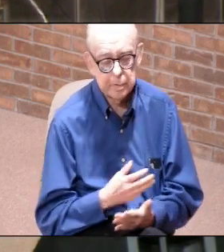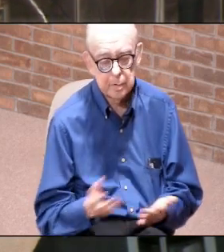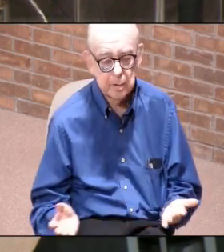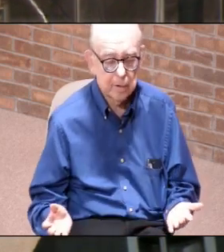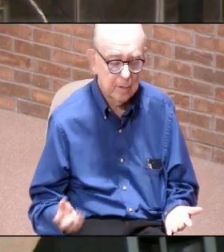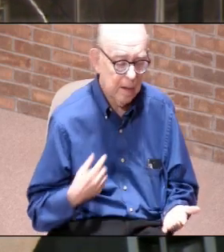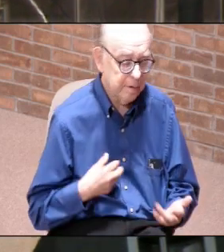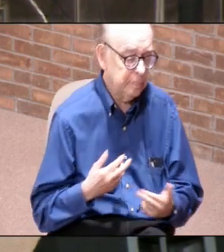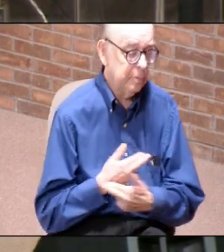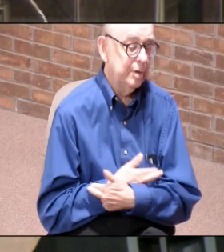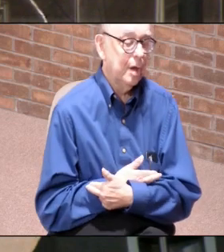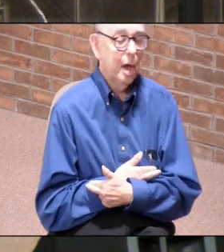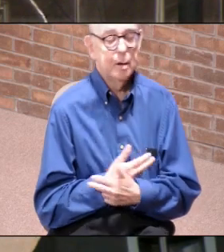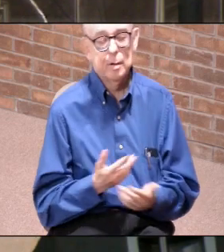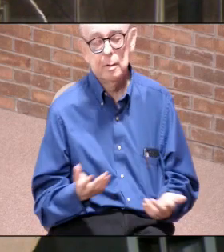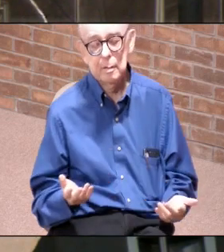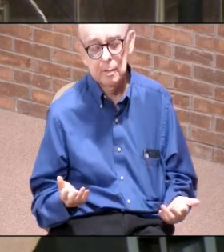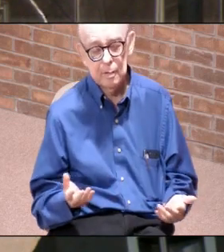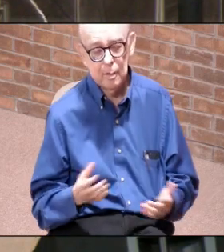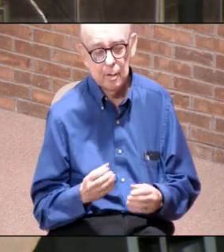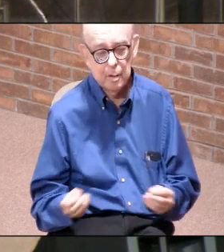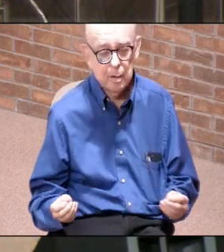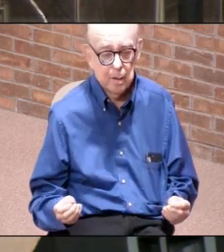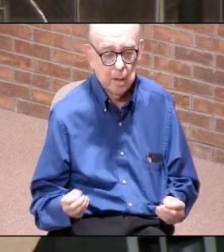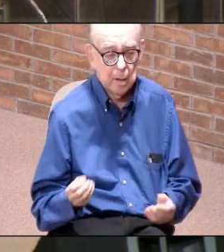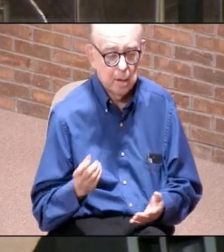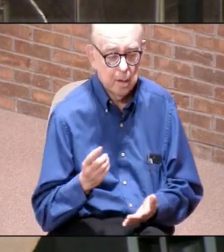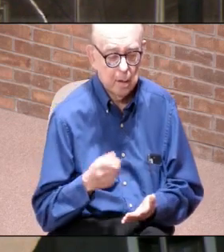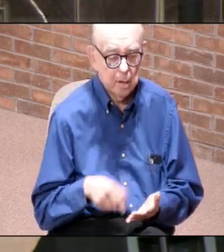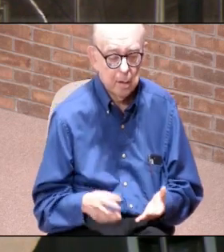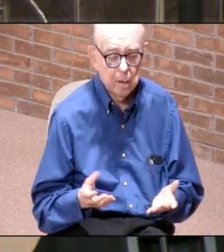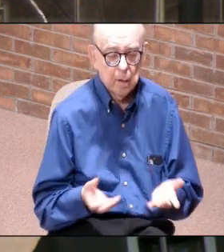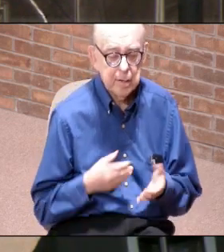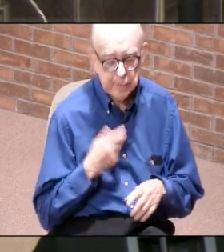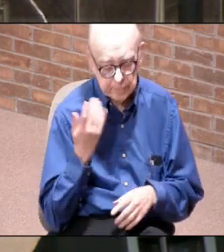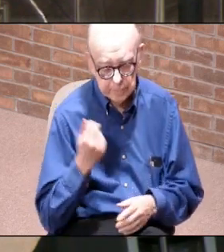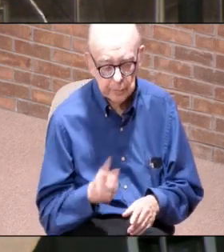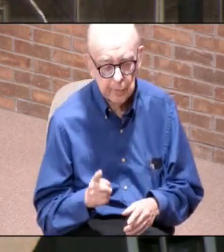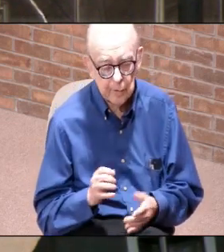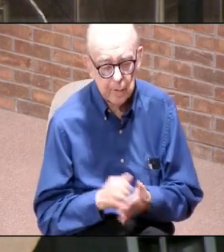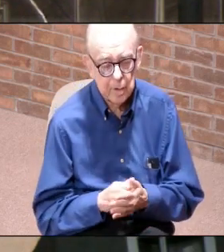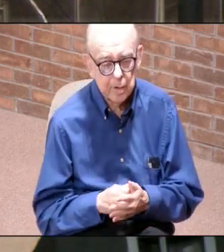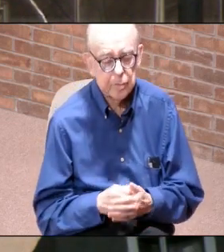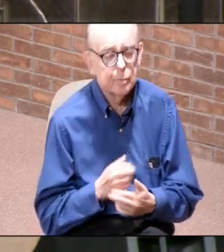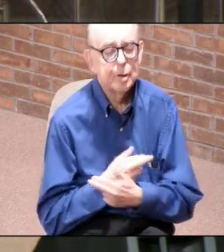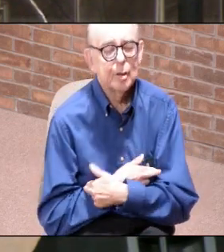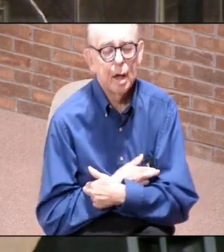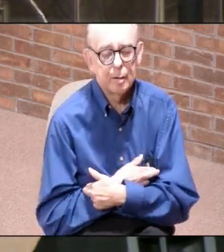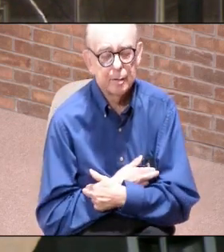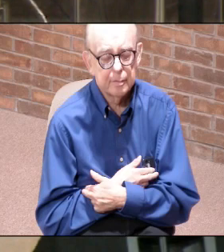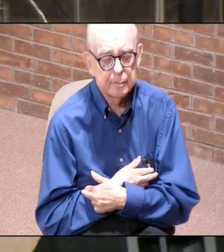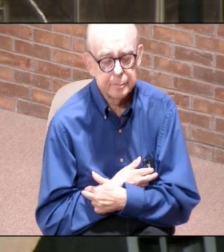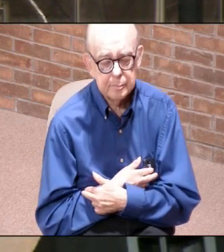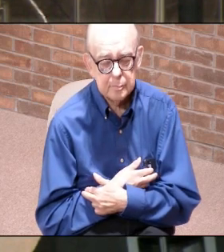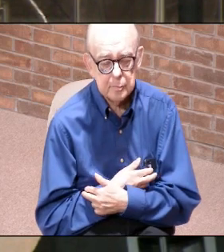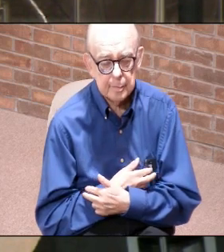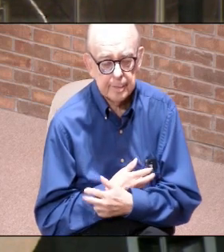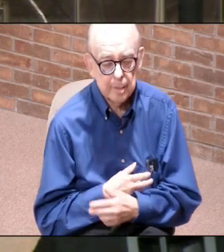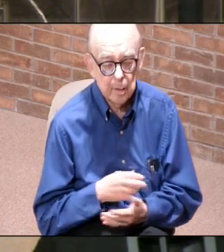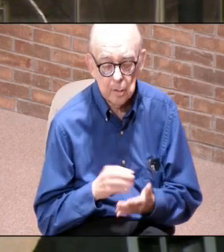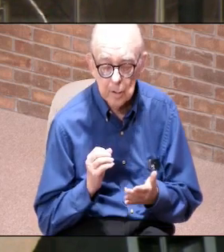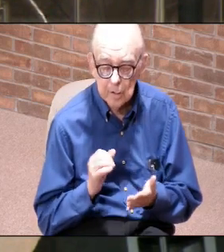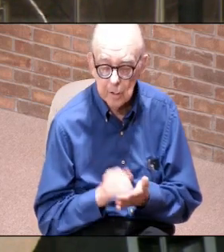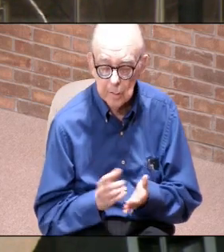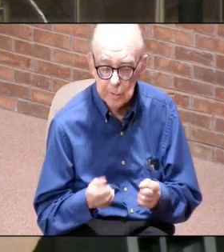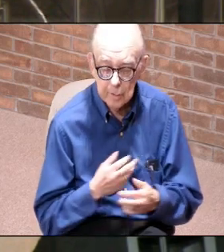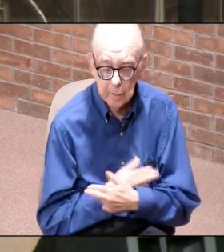things, and I can retire. And so that's what everybody lives for, is everybody lives to retire. And you find out